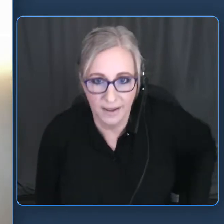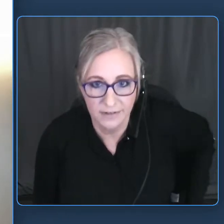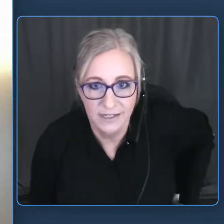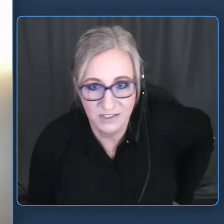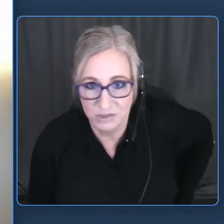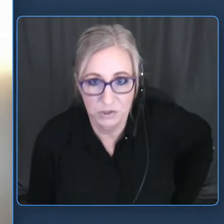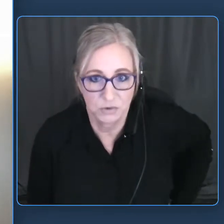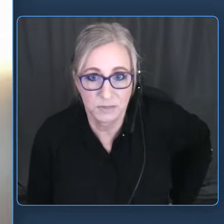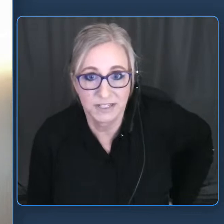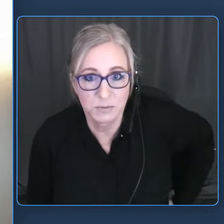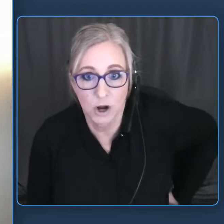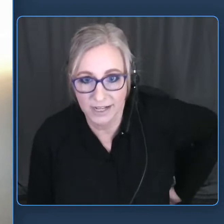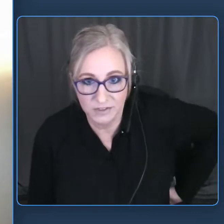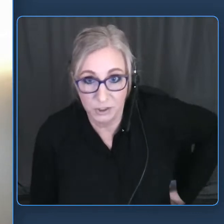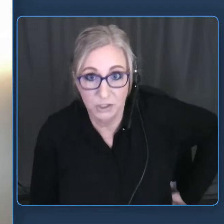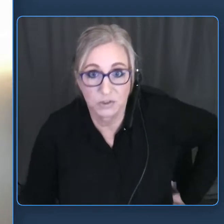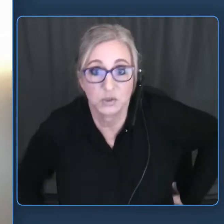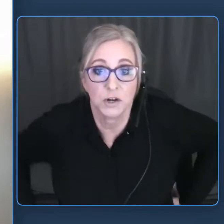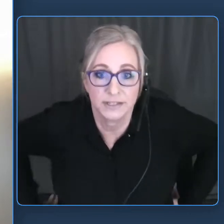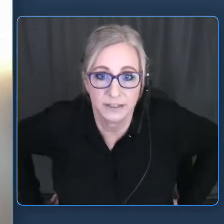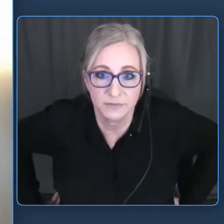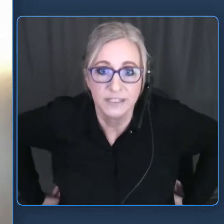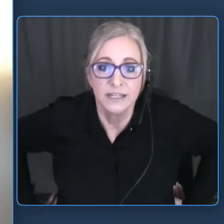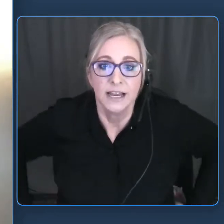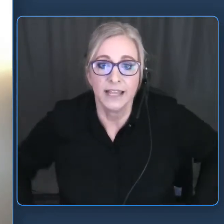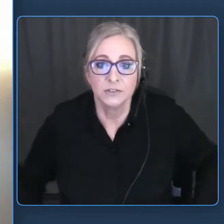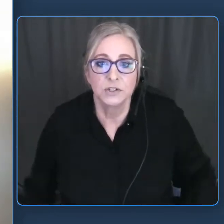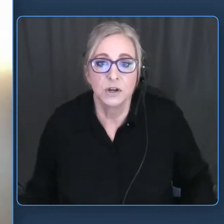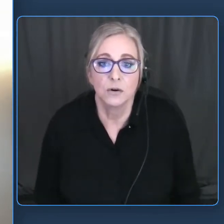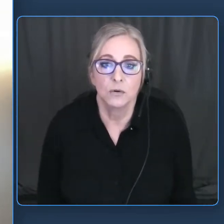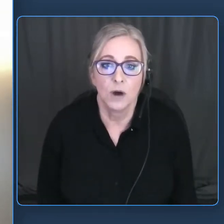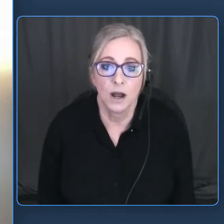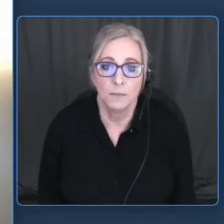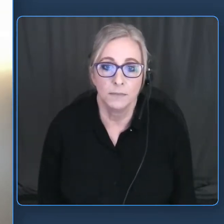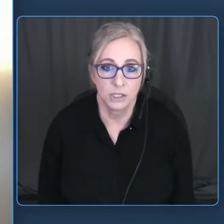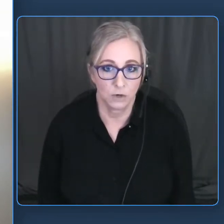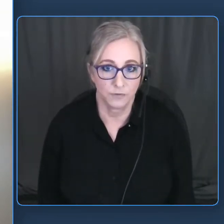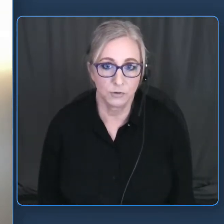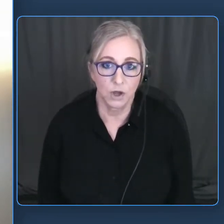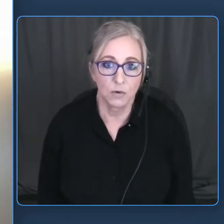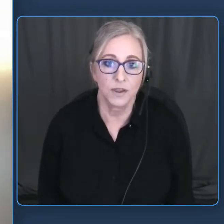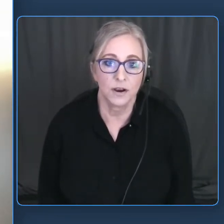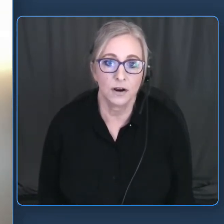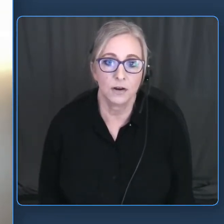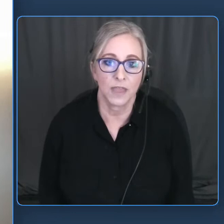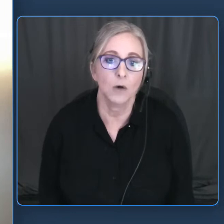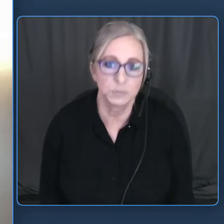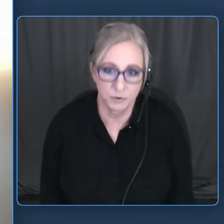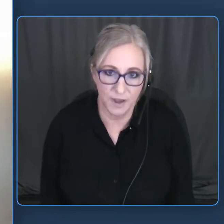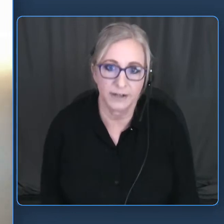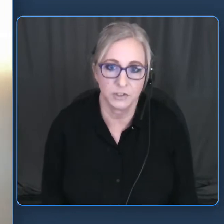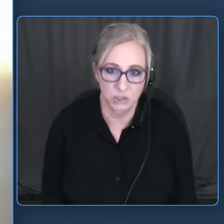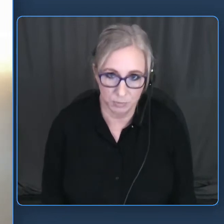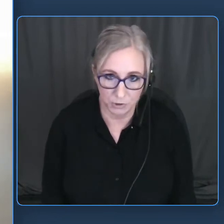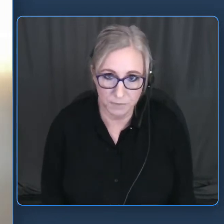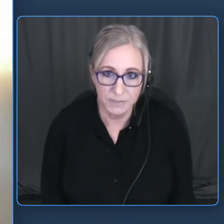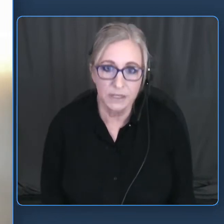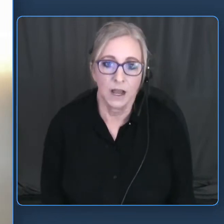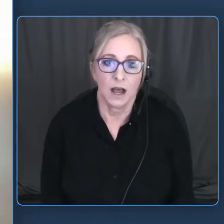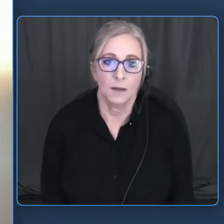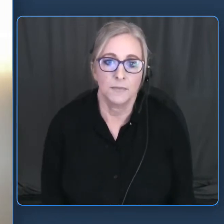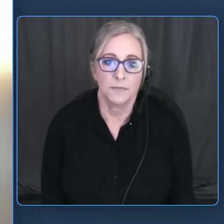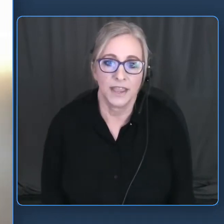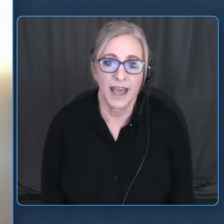like that, it's, some of that's broadcast very close to where I live. And so, if you go there, they always provide an